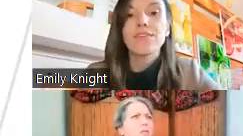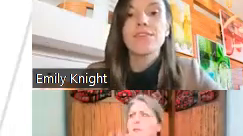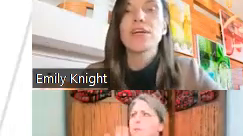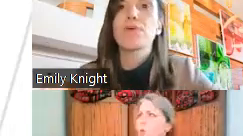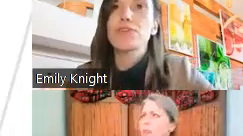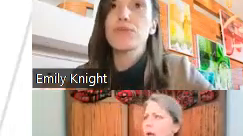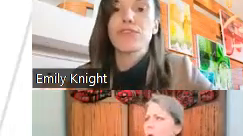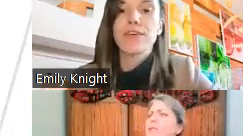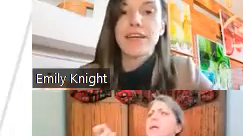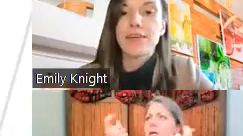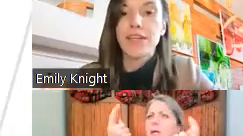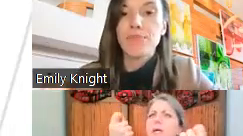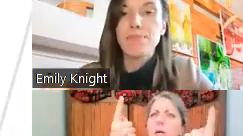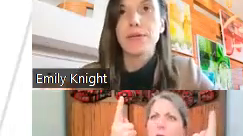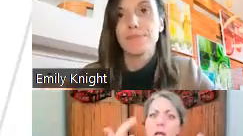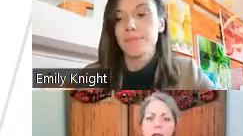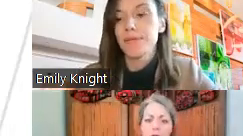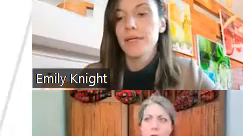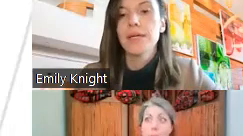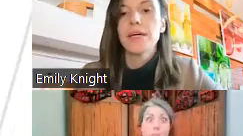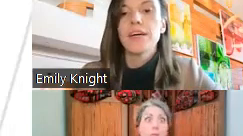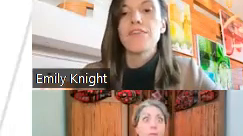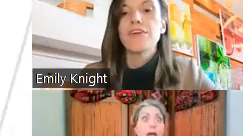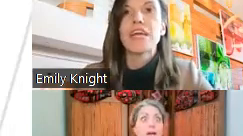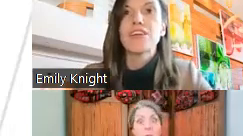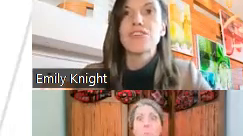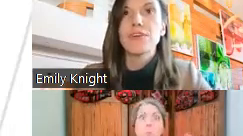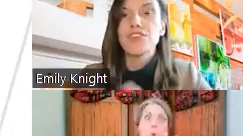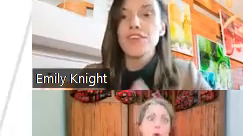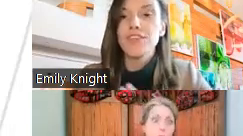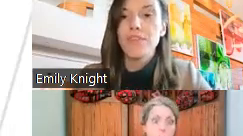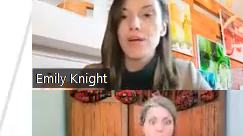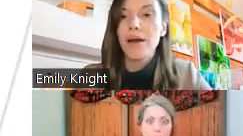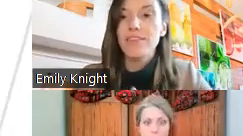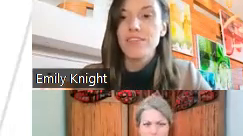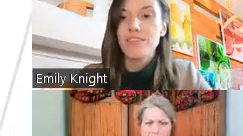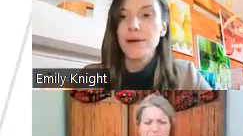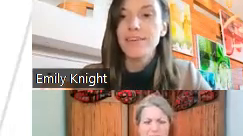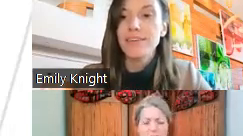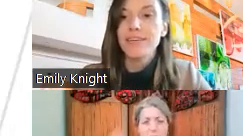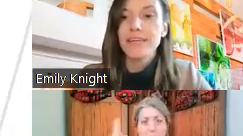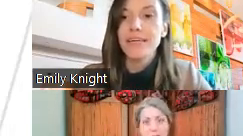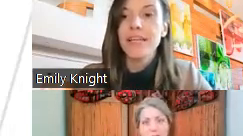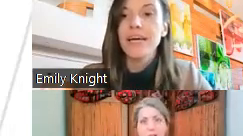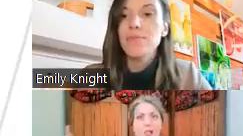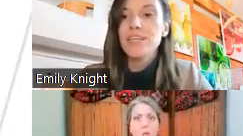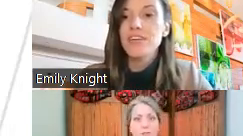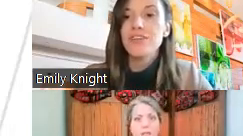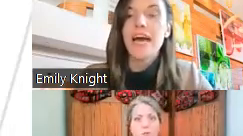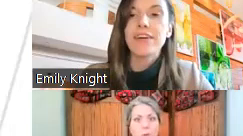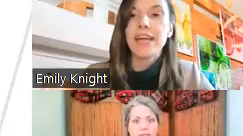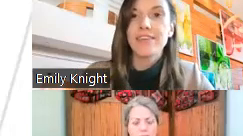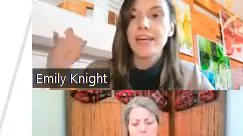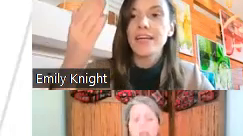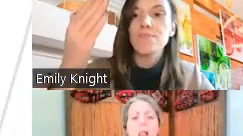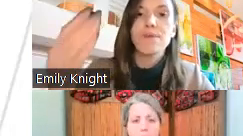gives us some very important tools for interacting with other people. Now, if we change or we shift something about sensory processing, that can potentially